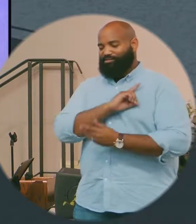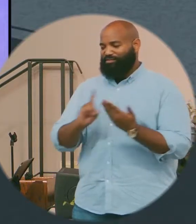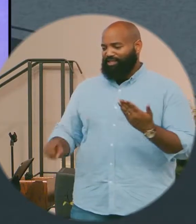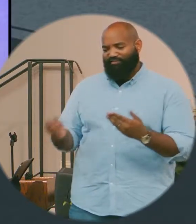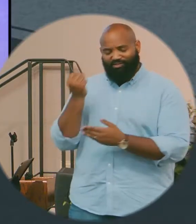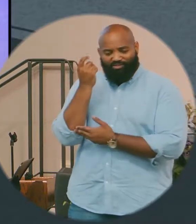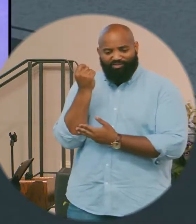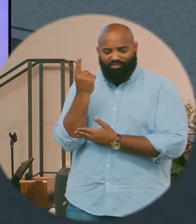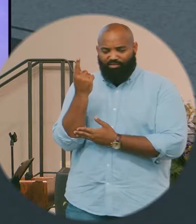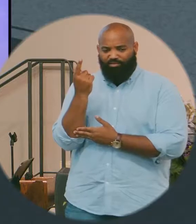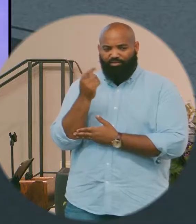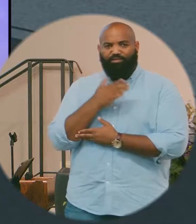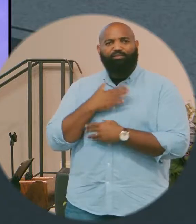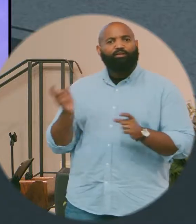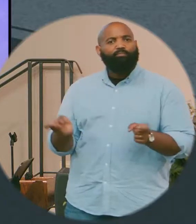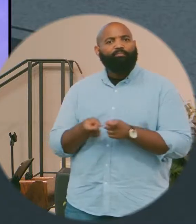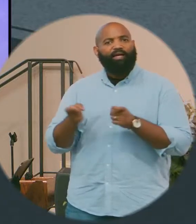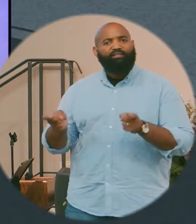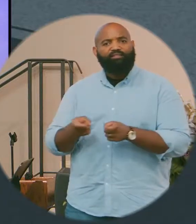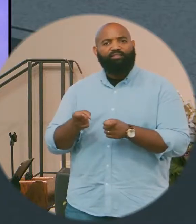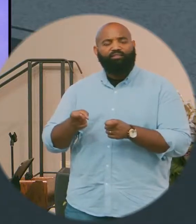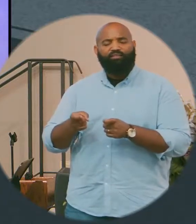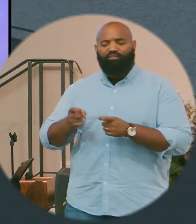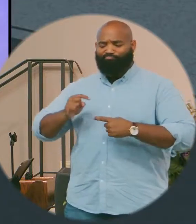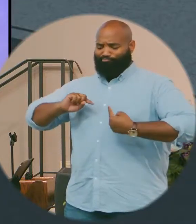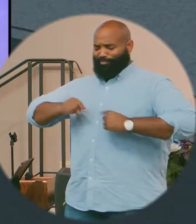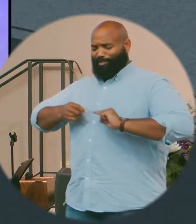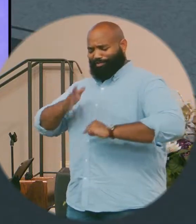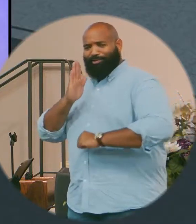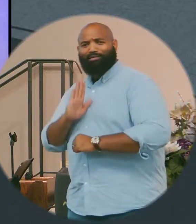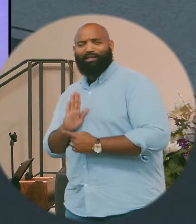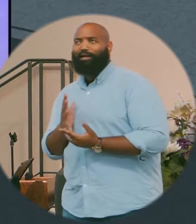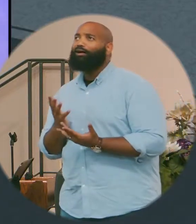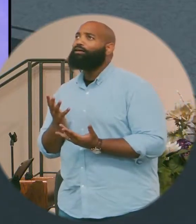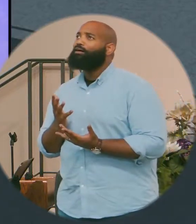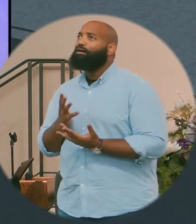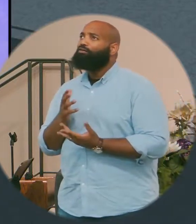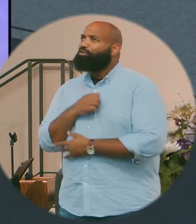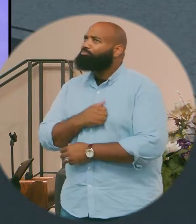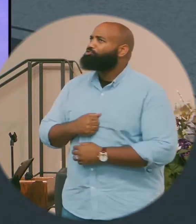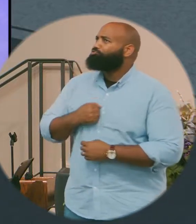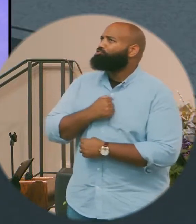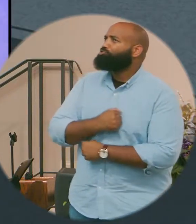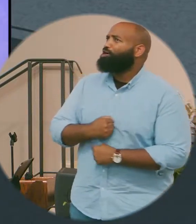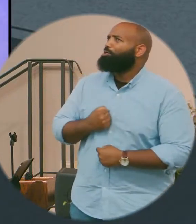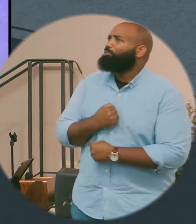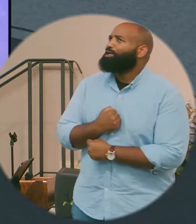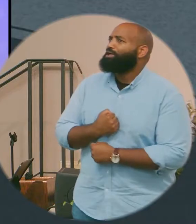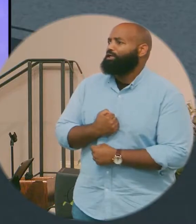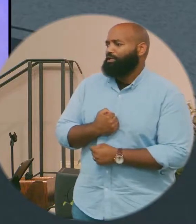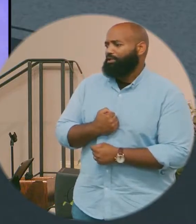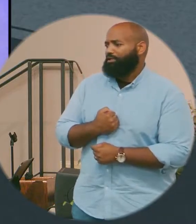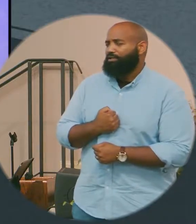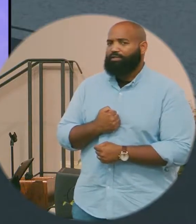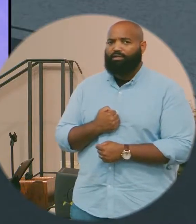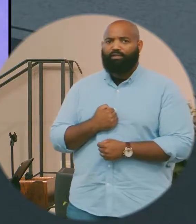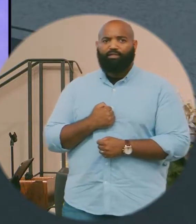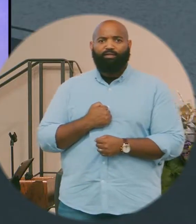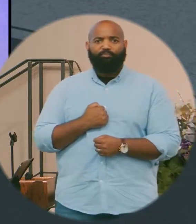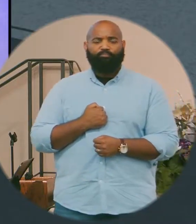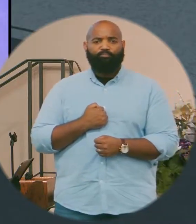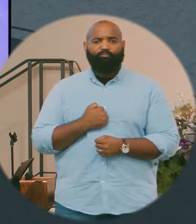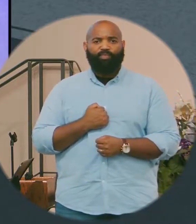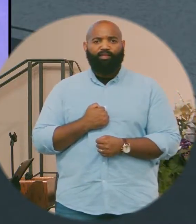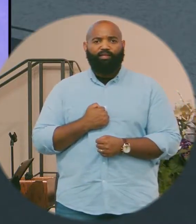beyond. Audrey, I don't want to talk about you because it may hurt you when you find out, but I want to get a point that I don't want to talk about